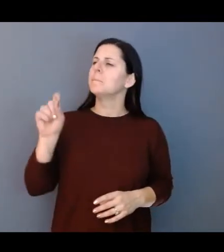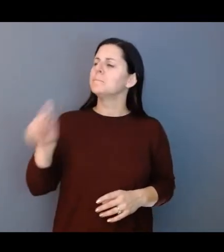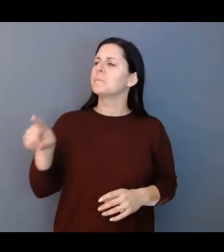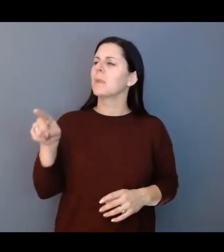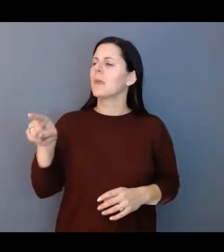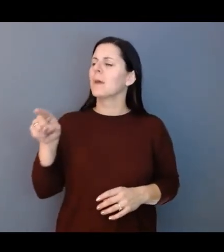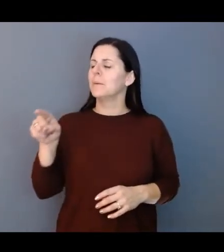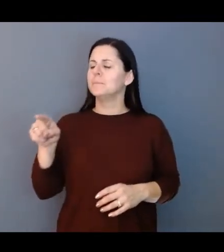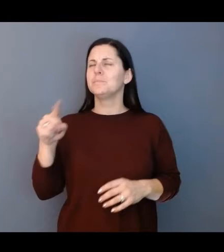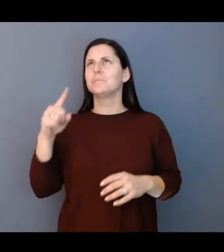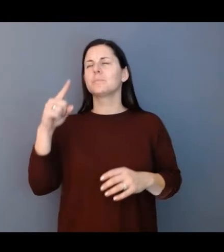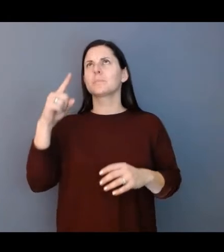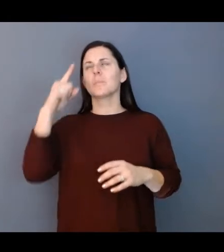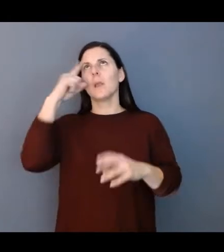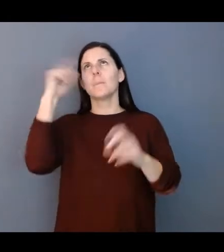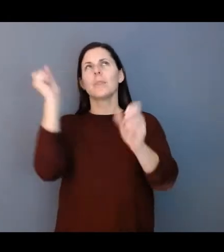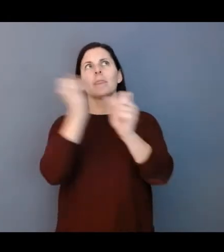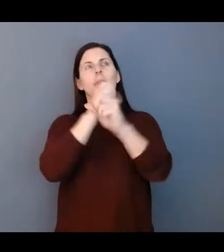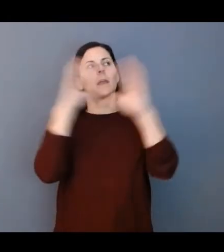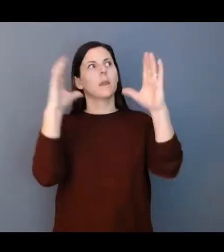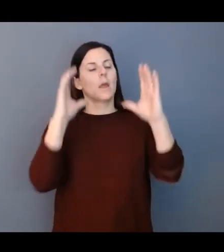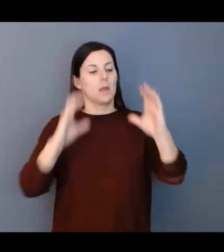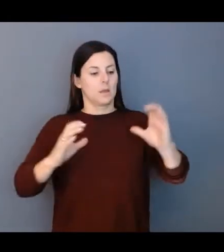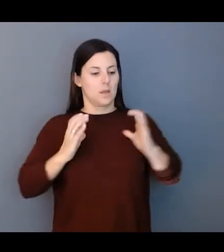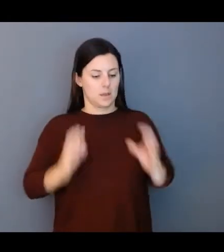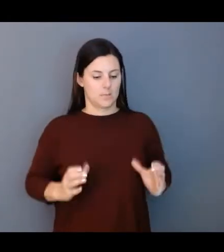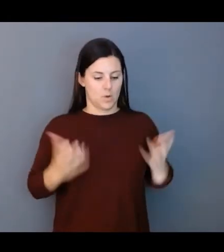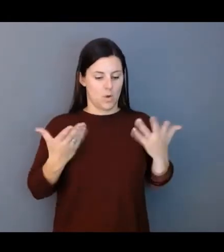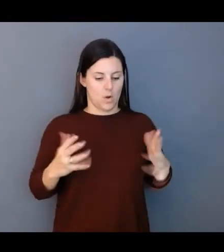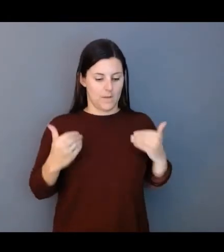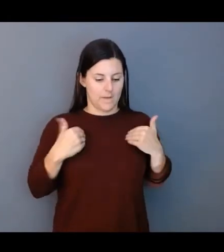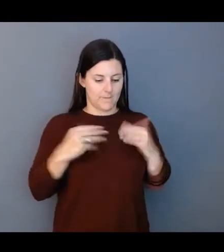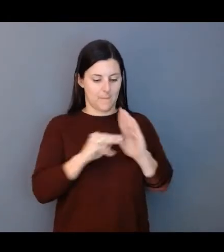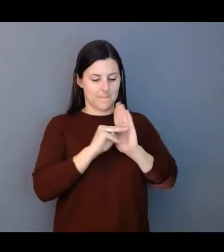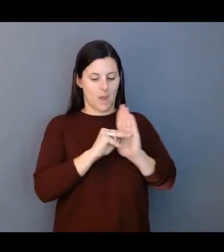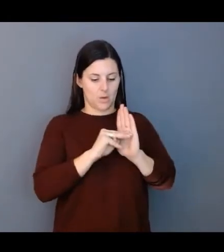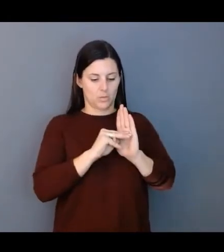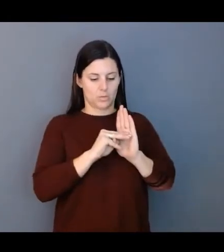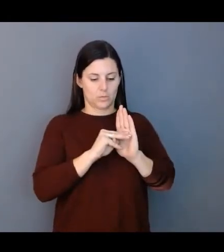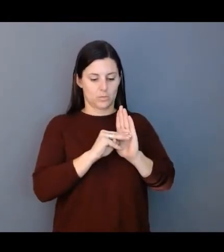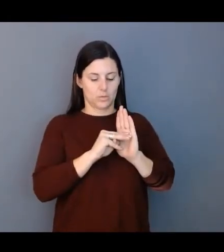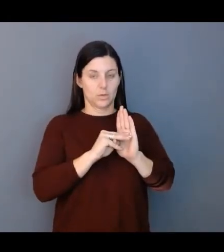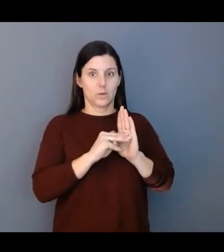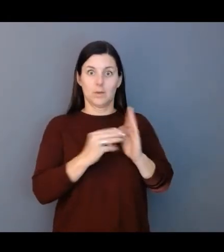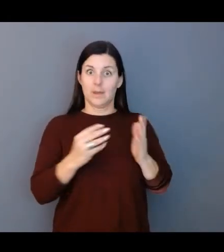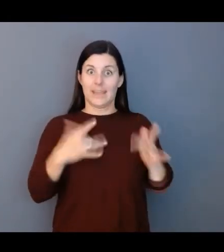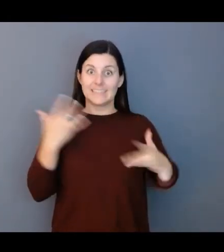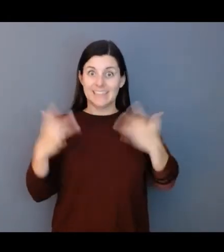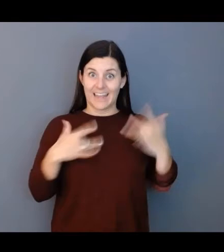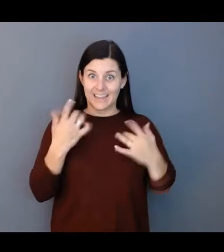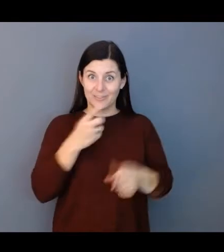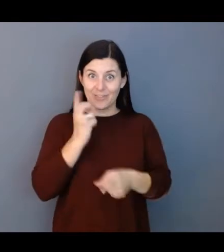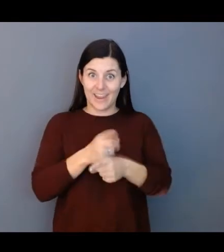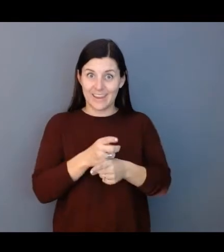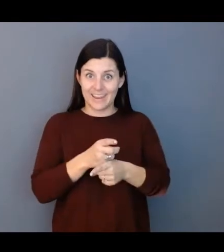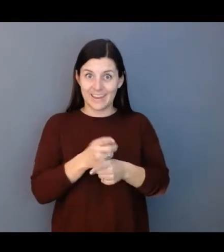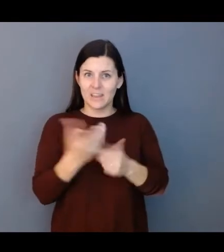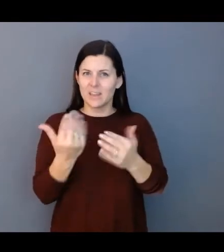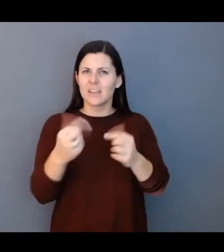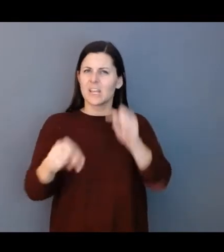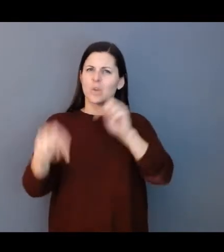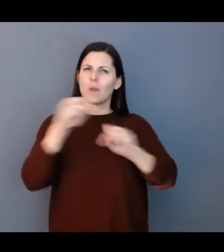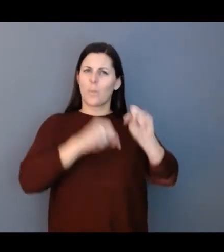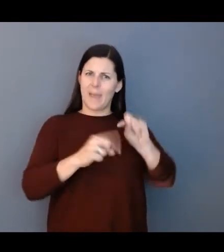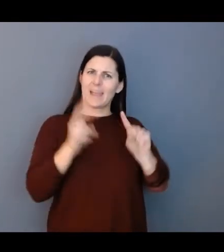So as you're talking about this, Santosh, I'm thinking a customer who already has models in production is going to be very excited to hear about